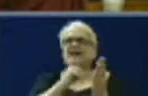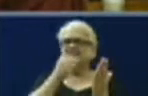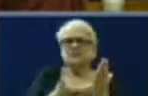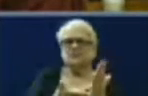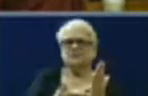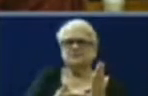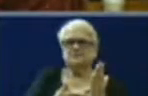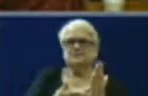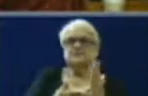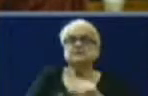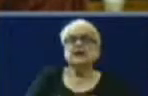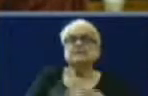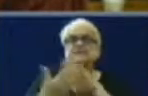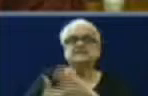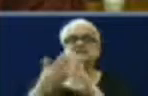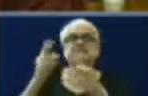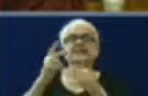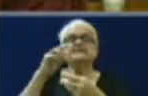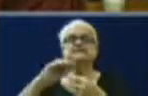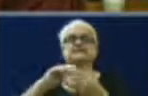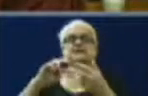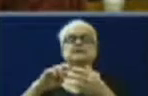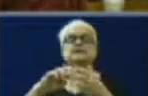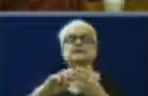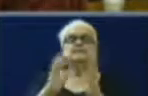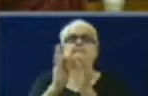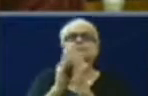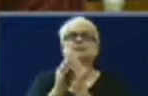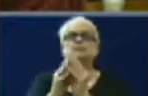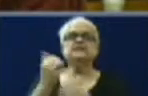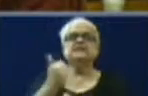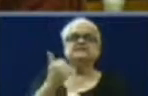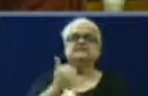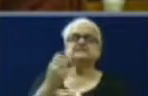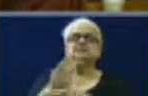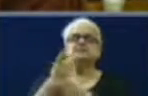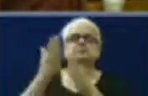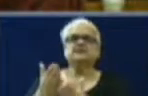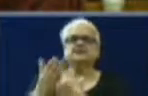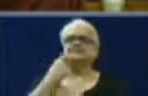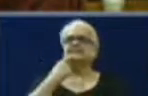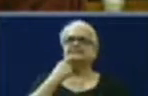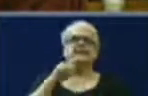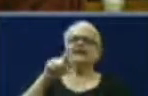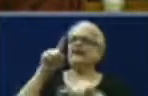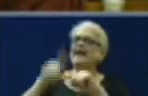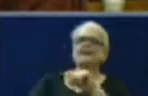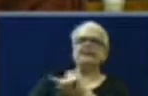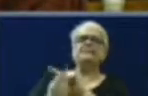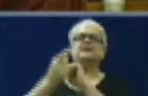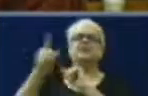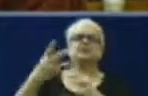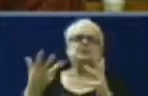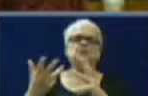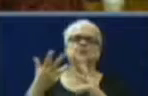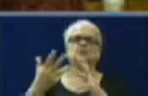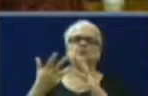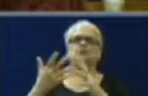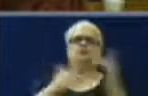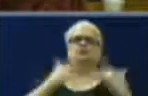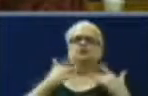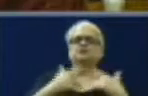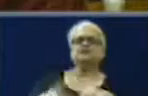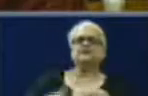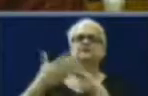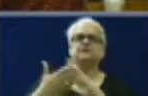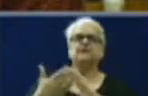requested a face-to-face meeting with an assistant superintendent, only to receive in response, "I will not be able to meet with you when your concerns have been addressed multiple times, but you don't